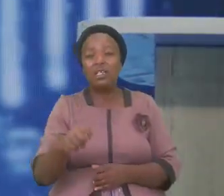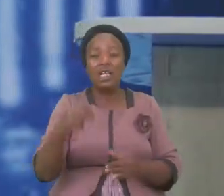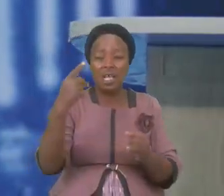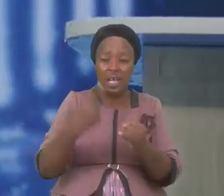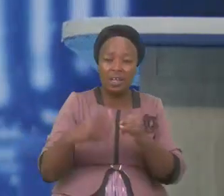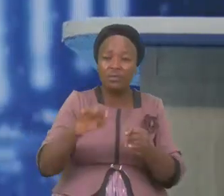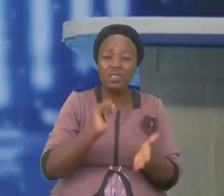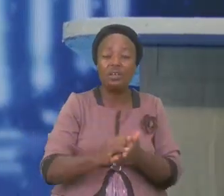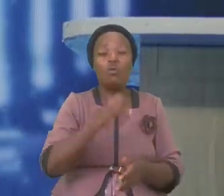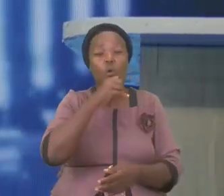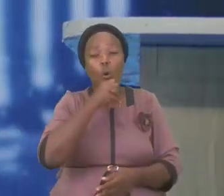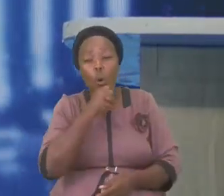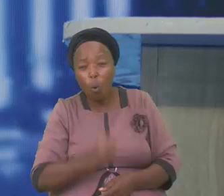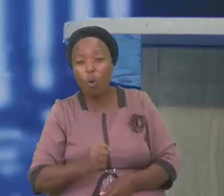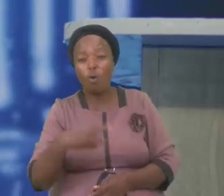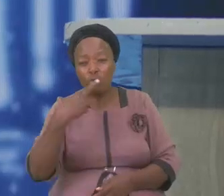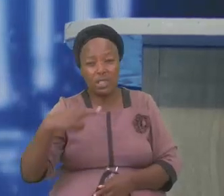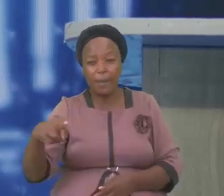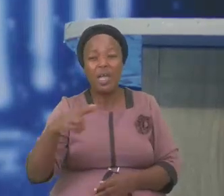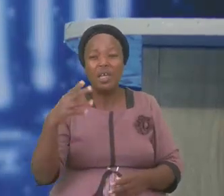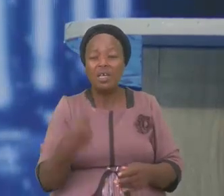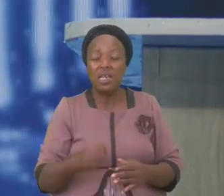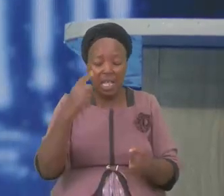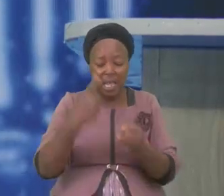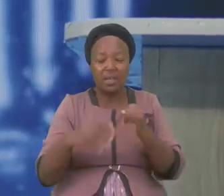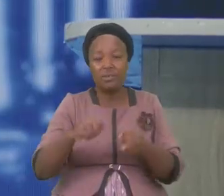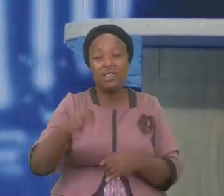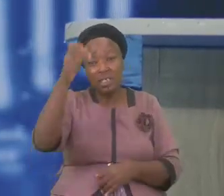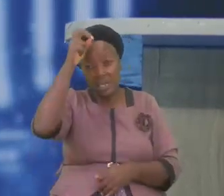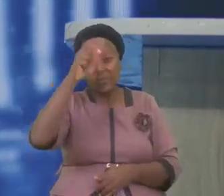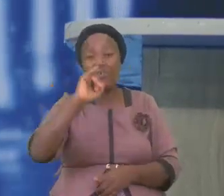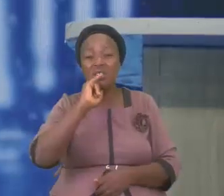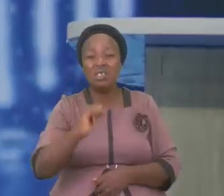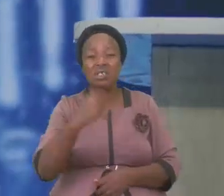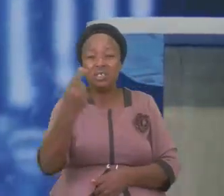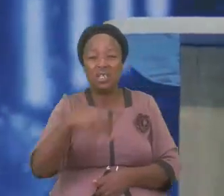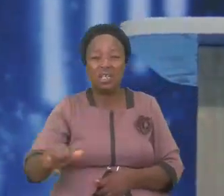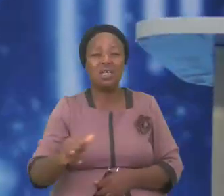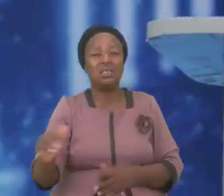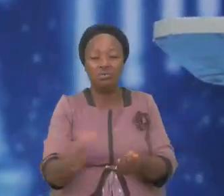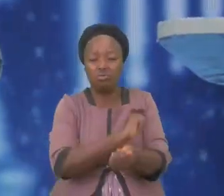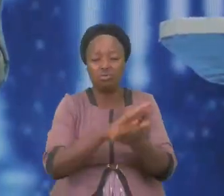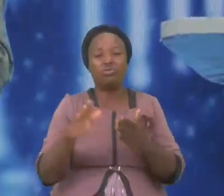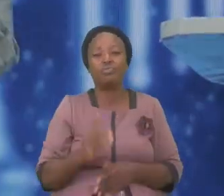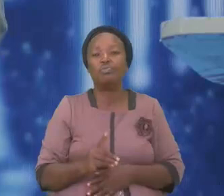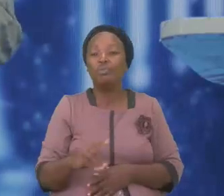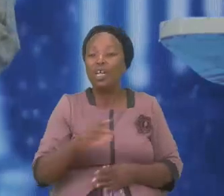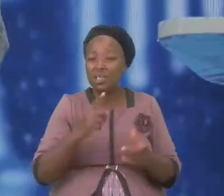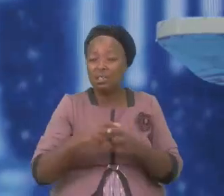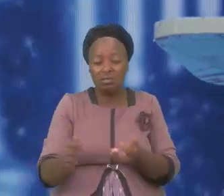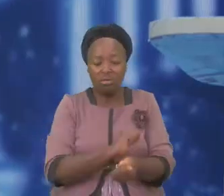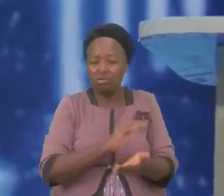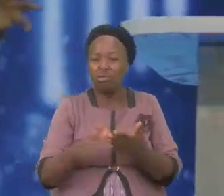devil is eternal perdition, eternal suffering. He doesn't want to go there alone.